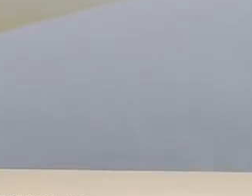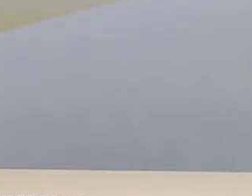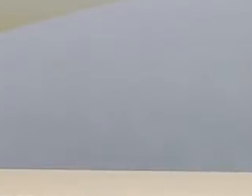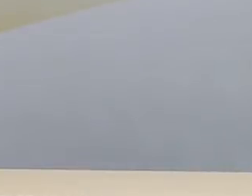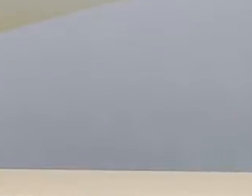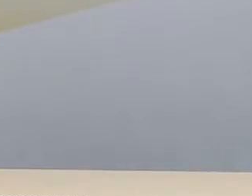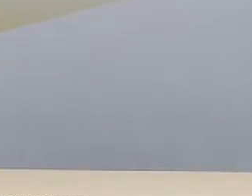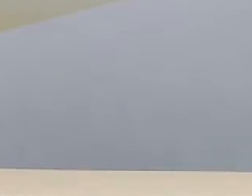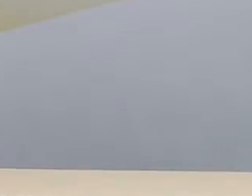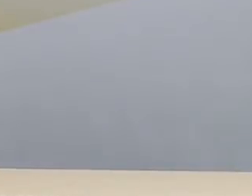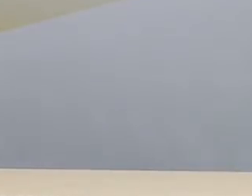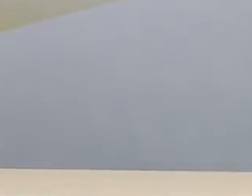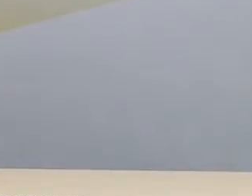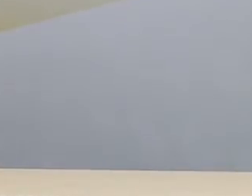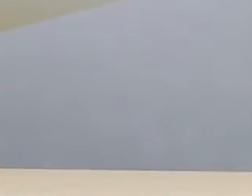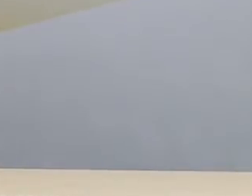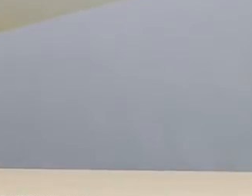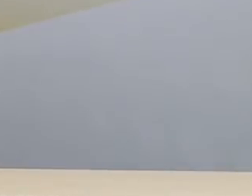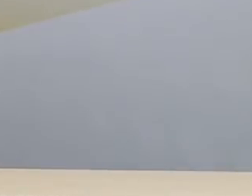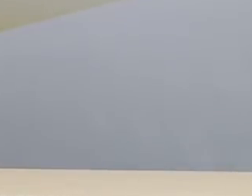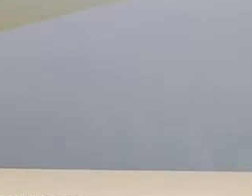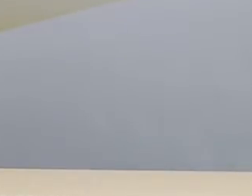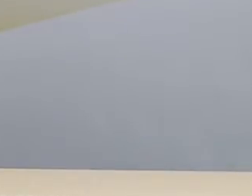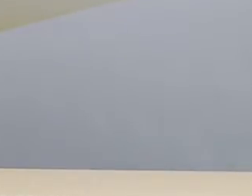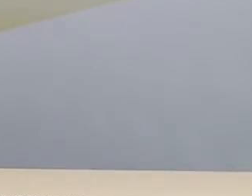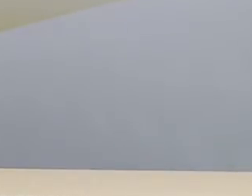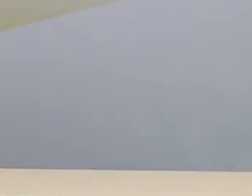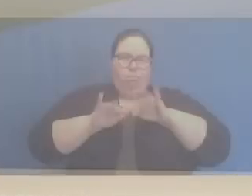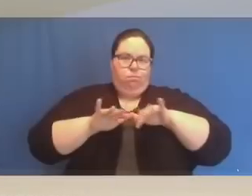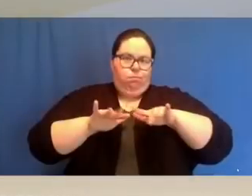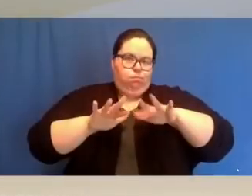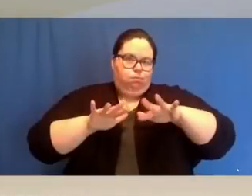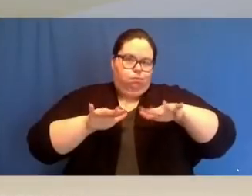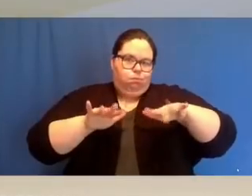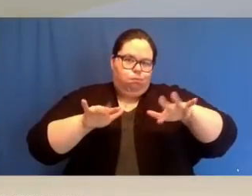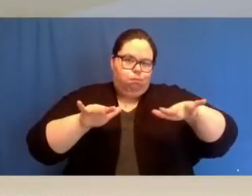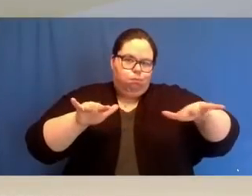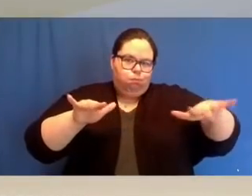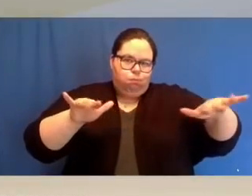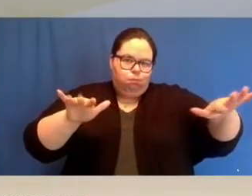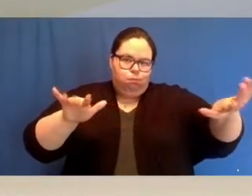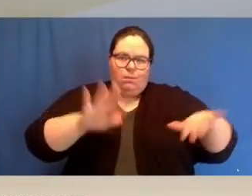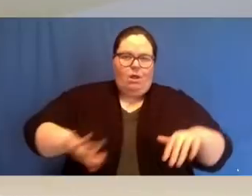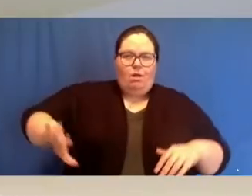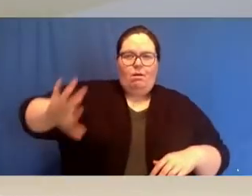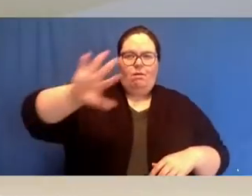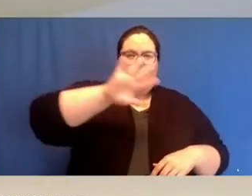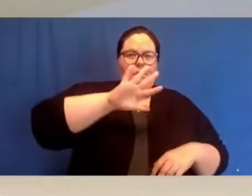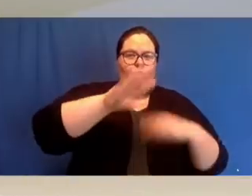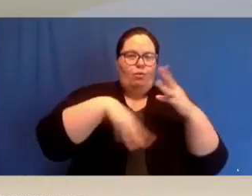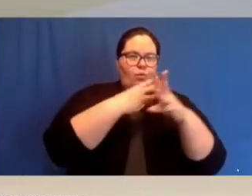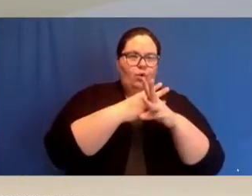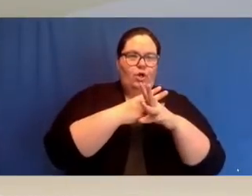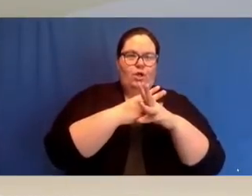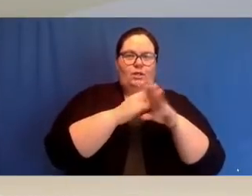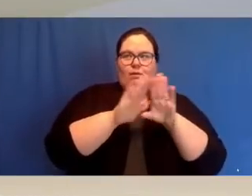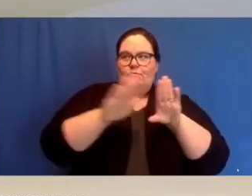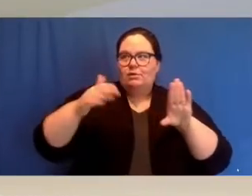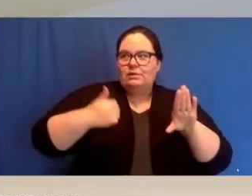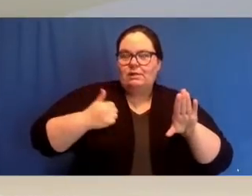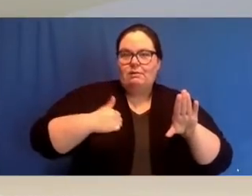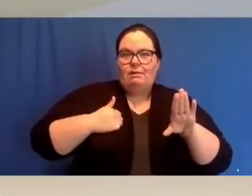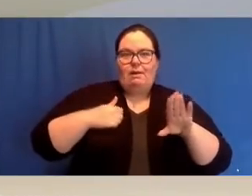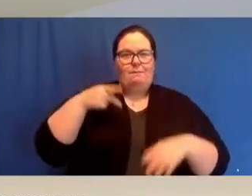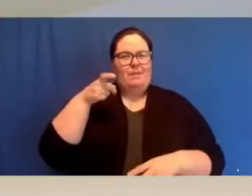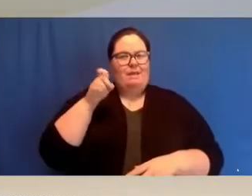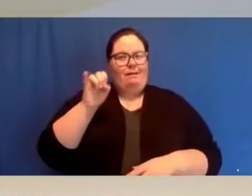Omicron, is evolving rapidly across the world and across the country and across our region. And over the last